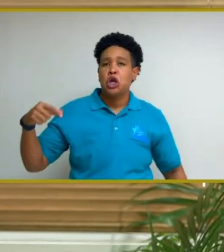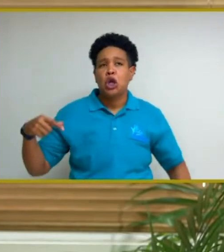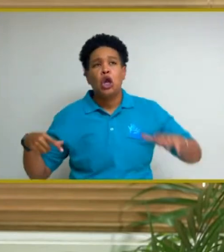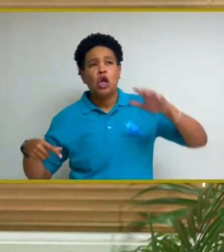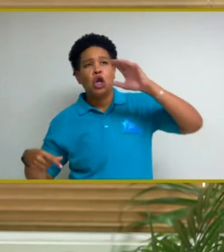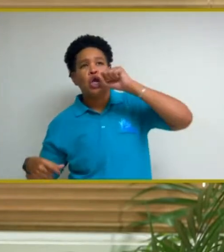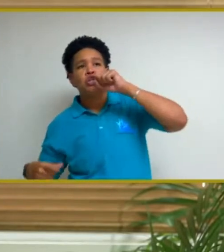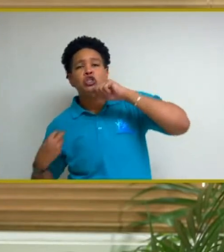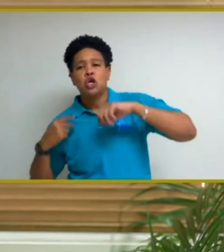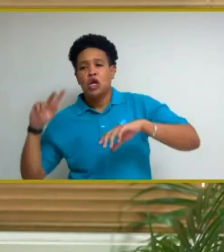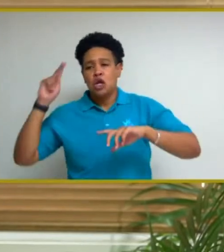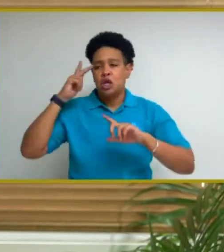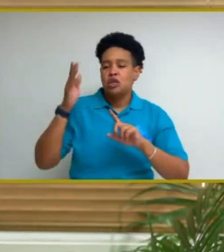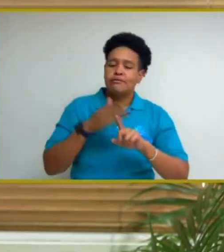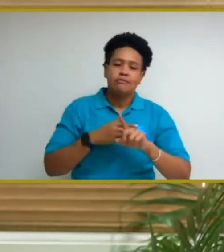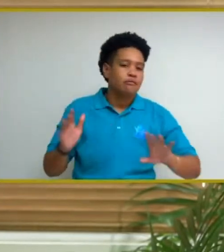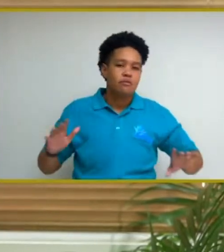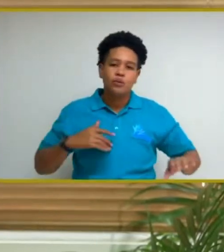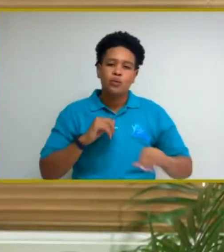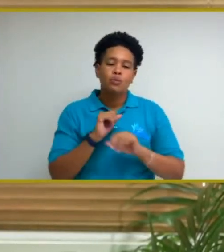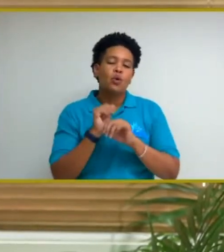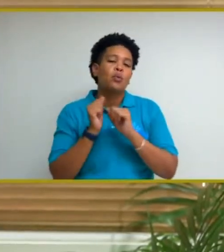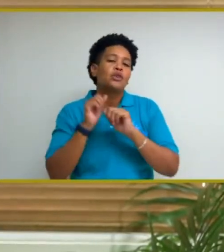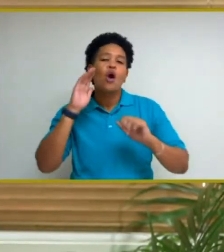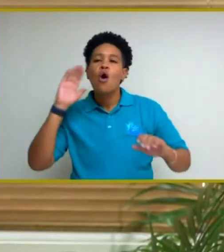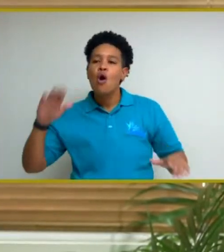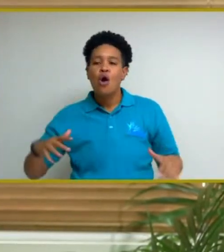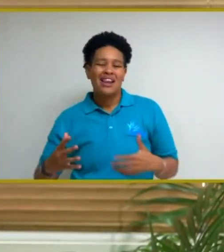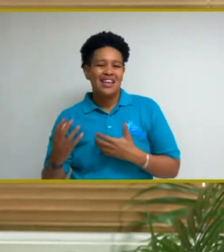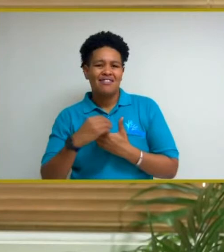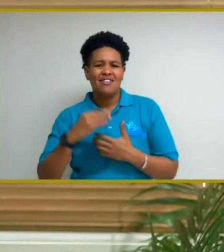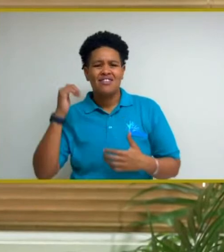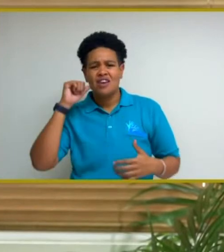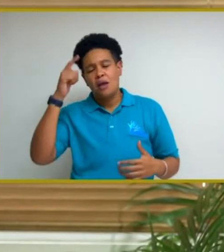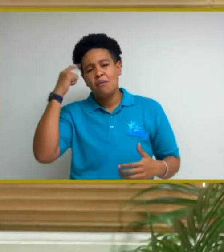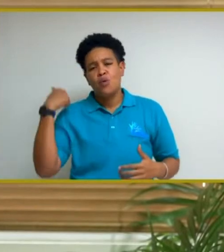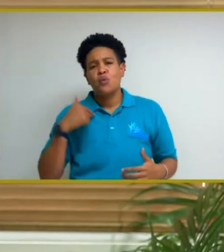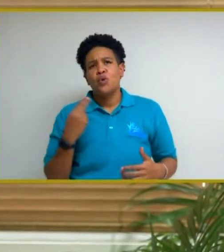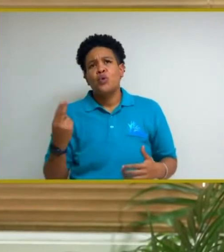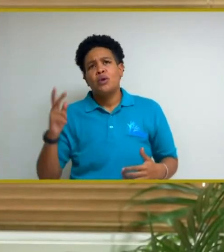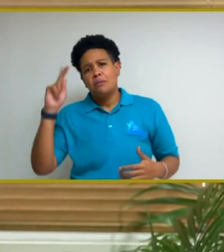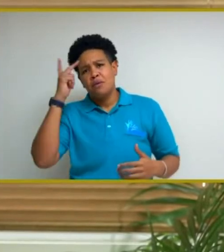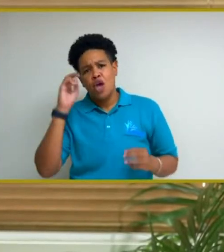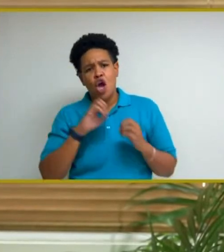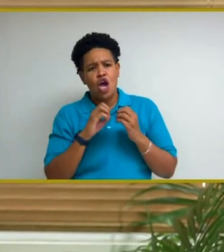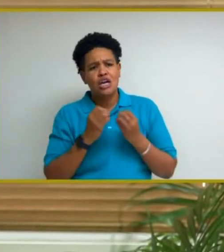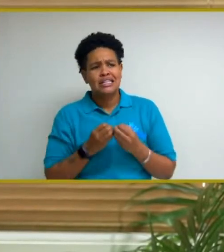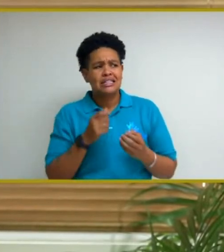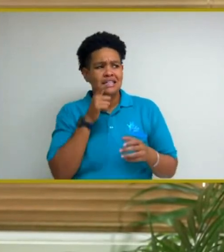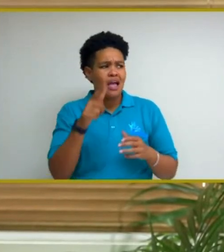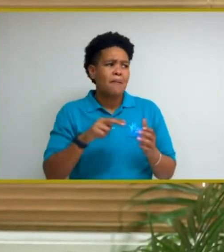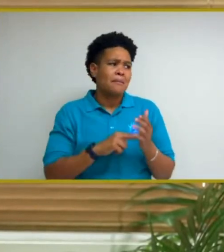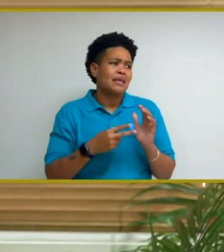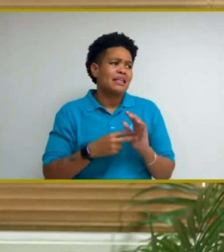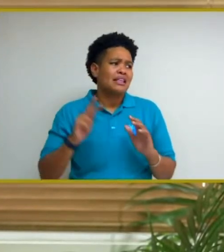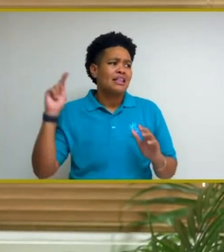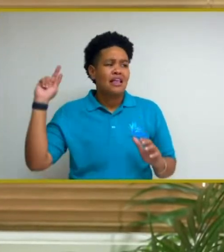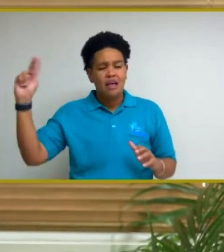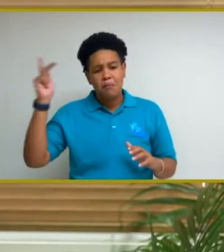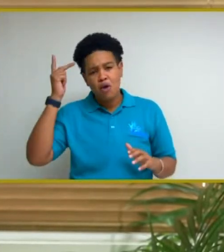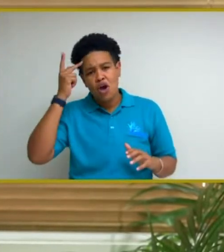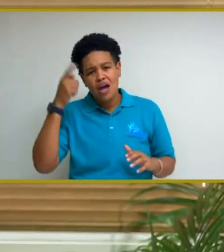we're working with everybody. And this is not, because we're using the political organization, doesn't mean it's a